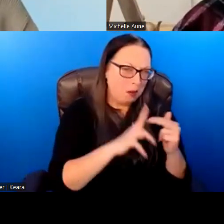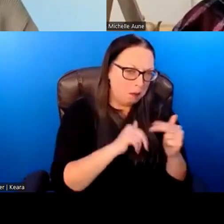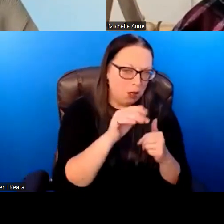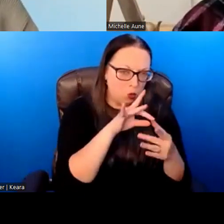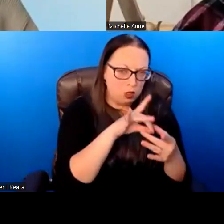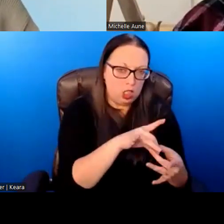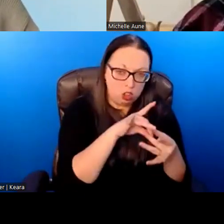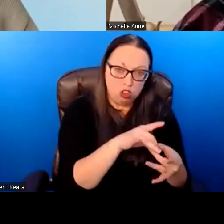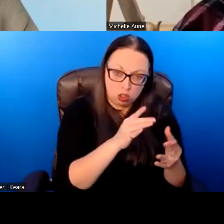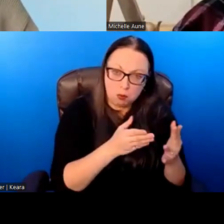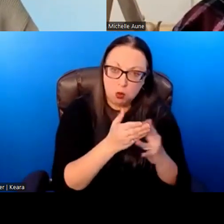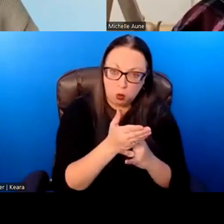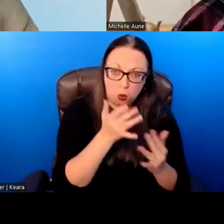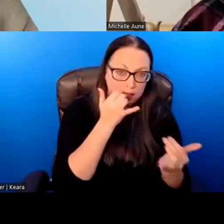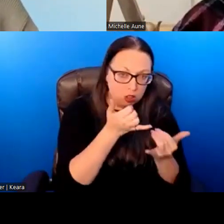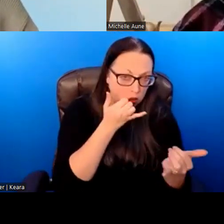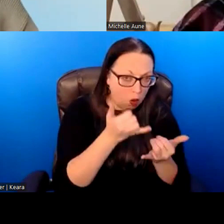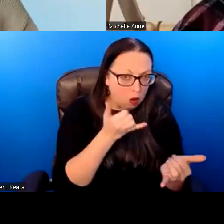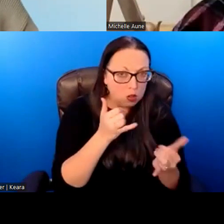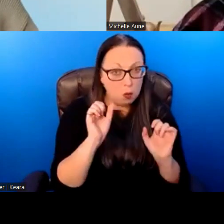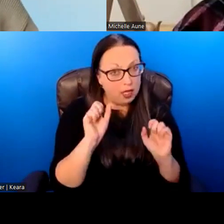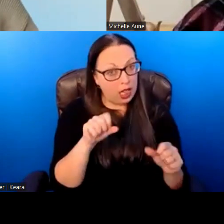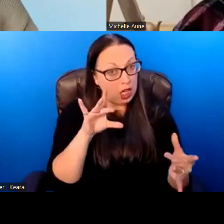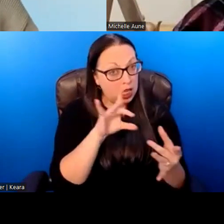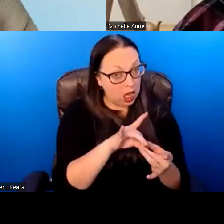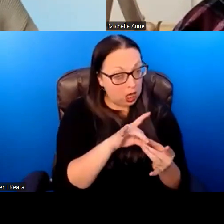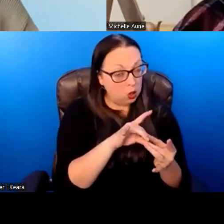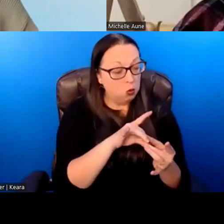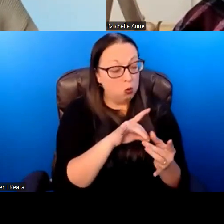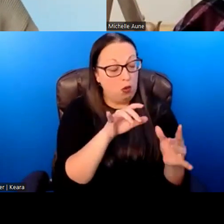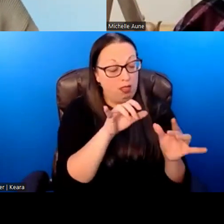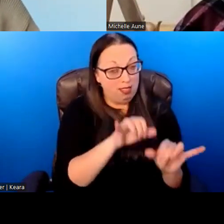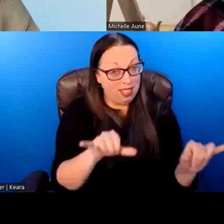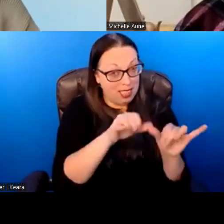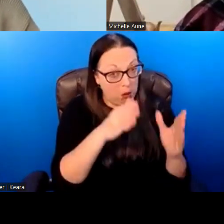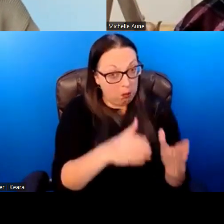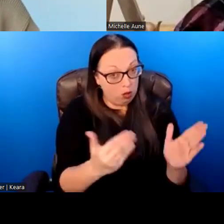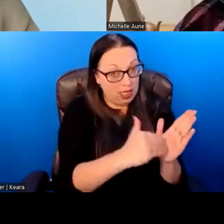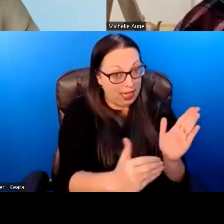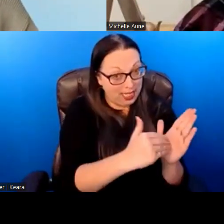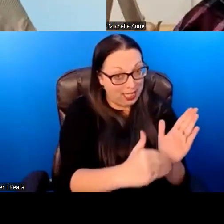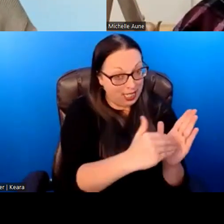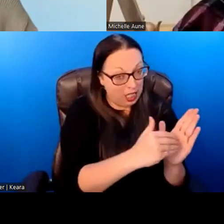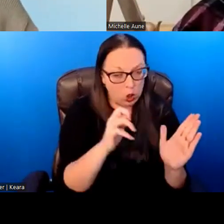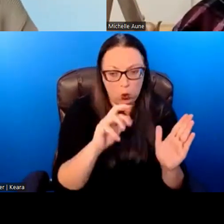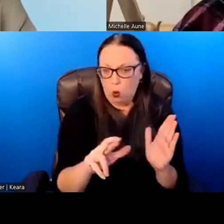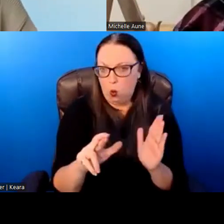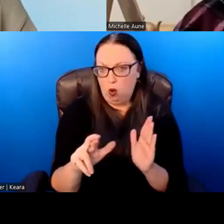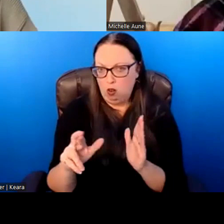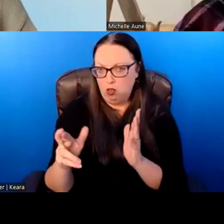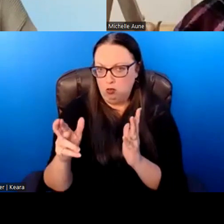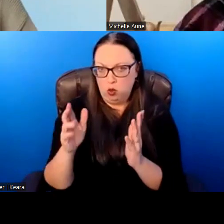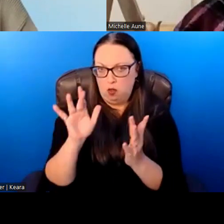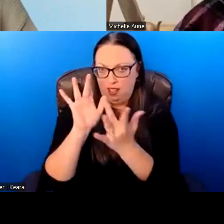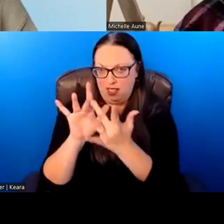relationships through these calls, and are they able to connect with the same individuals regularly, or are they handed off, and how